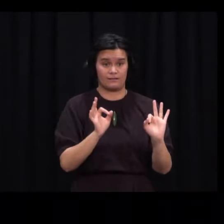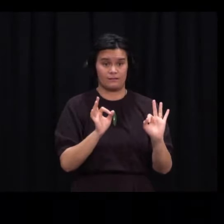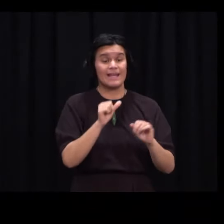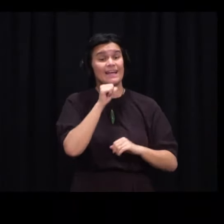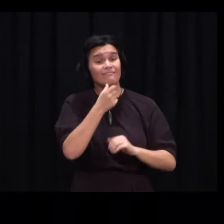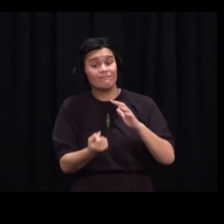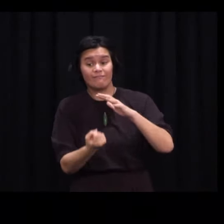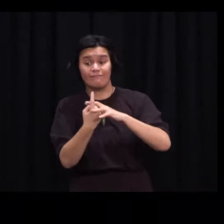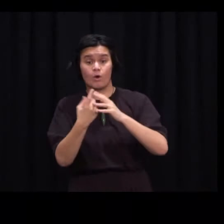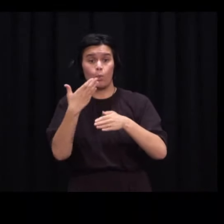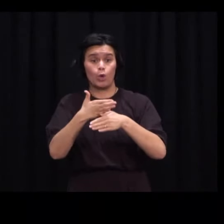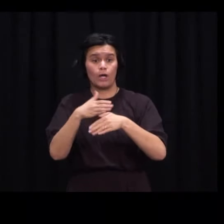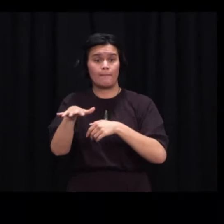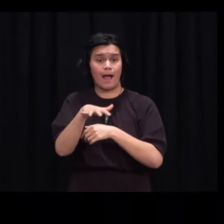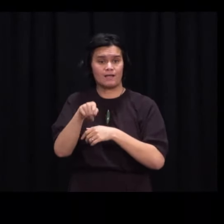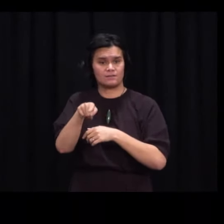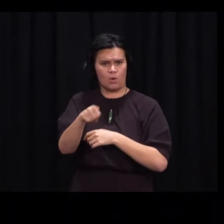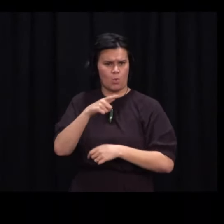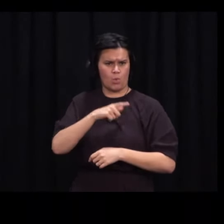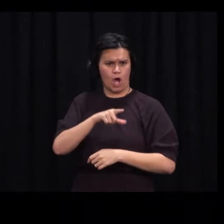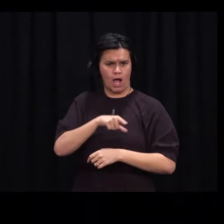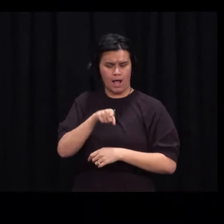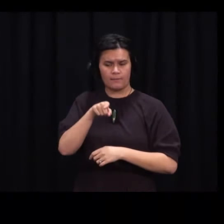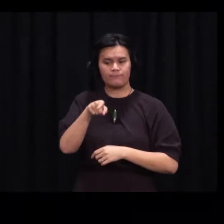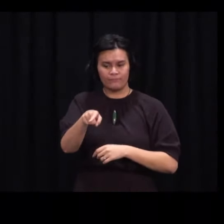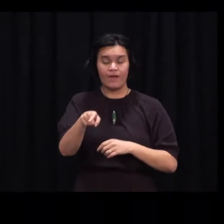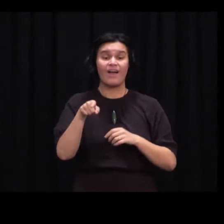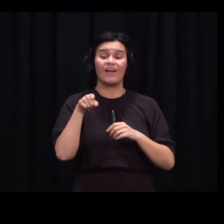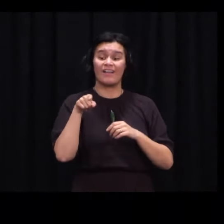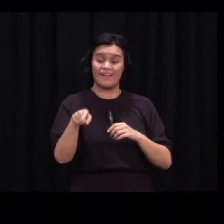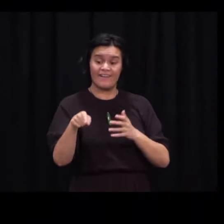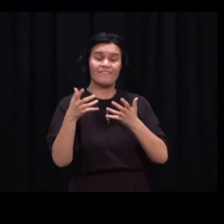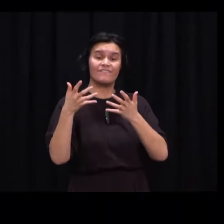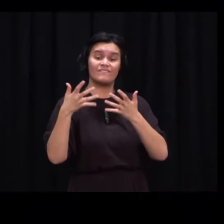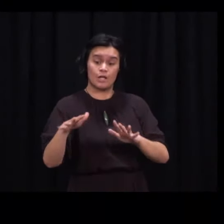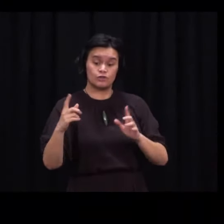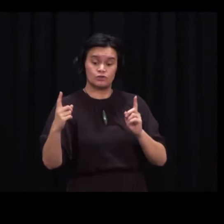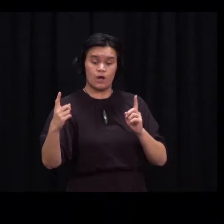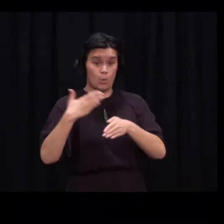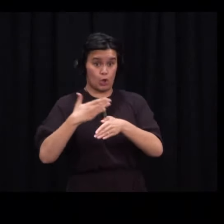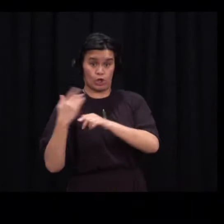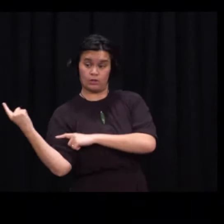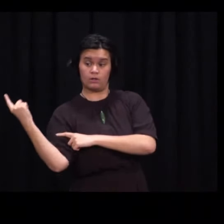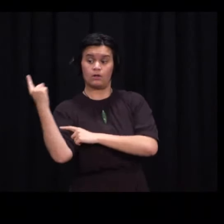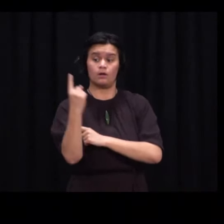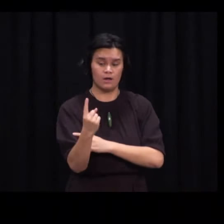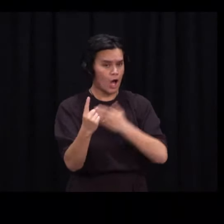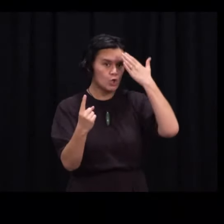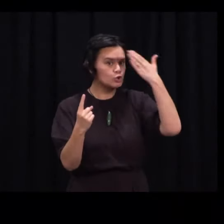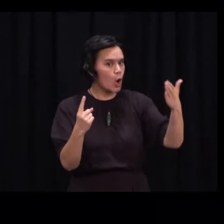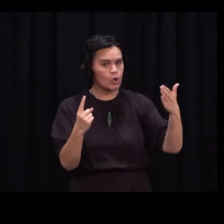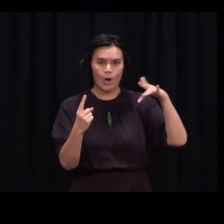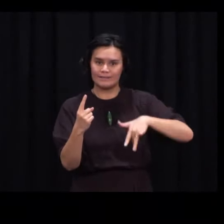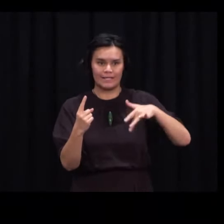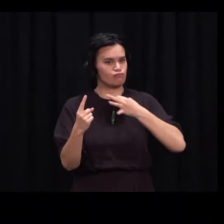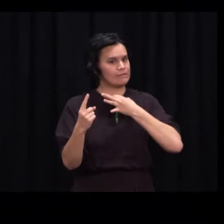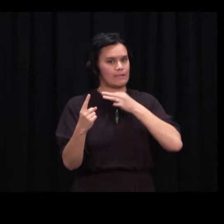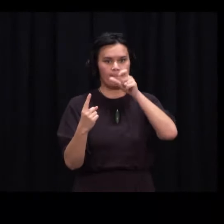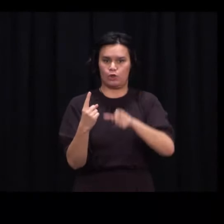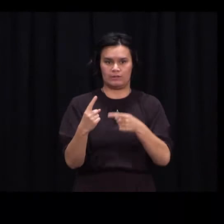generally been close contacts of existing clusters who have then gone on to infect work colleagues before they were a known